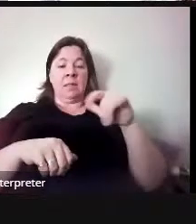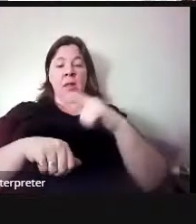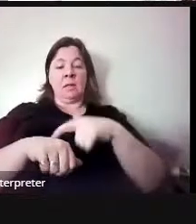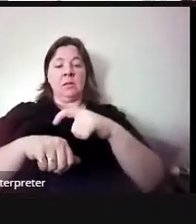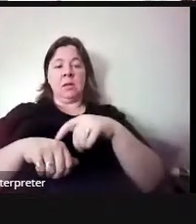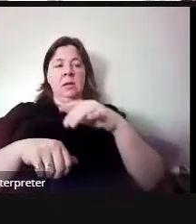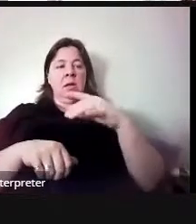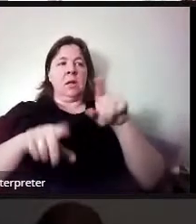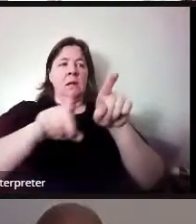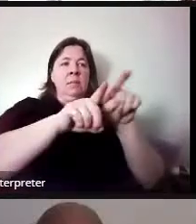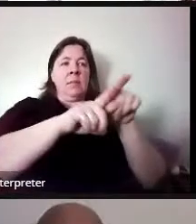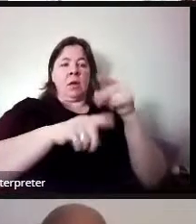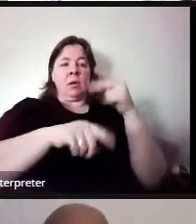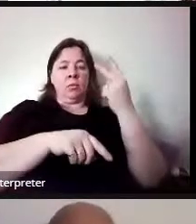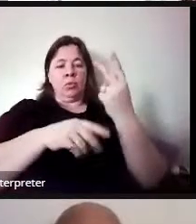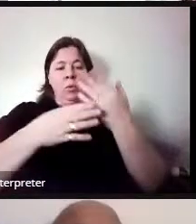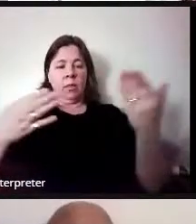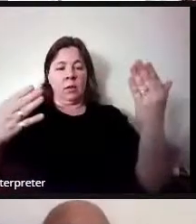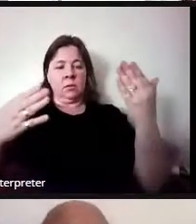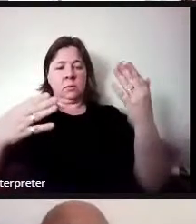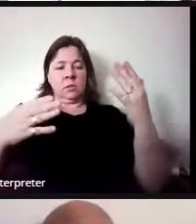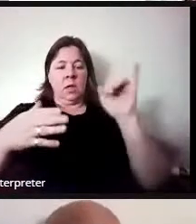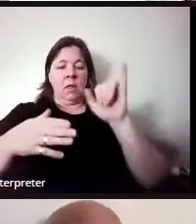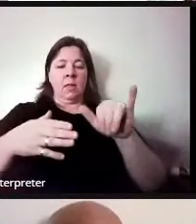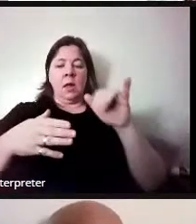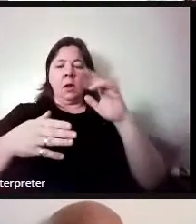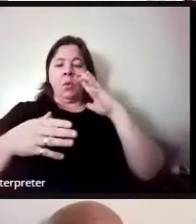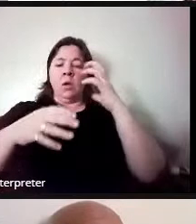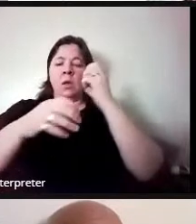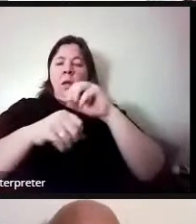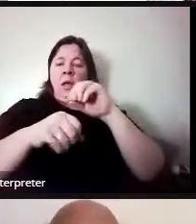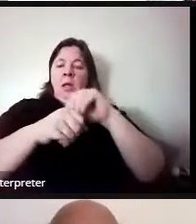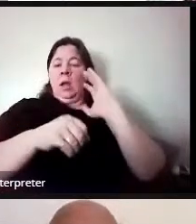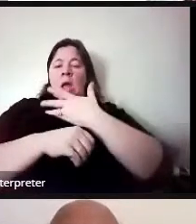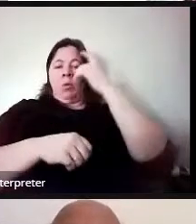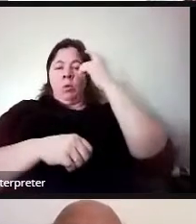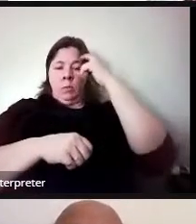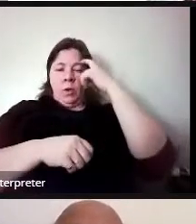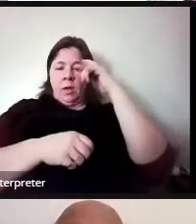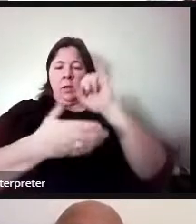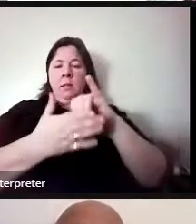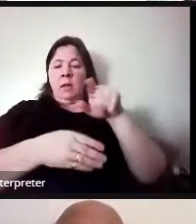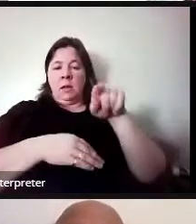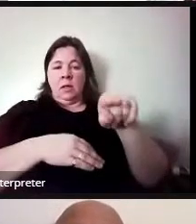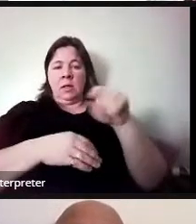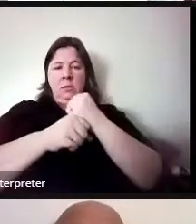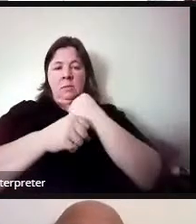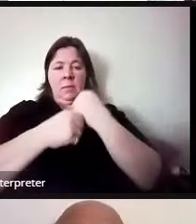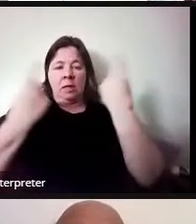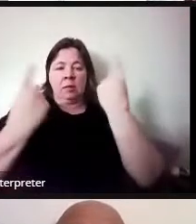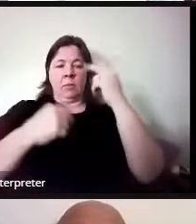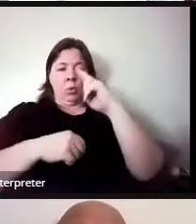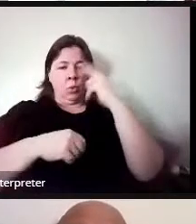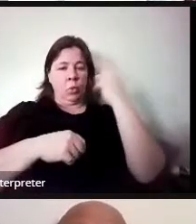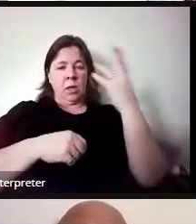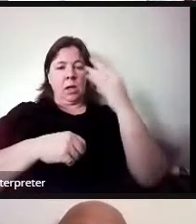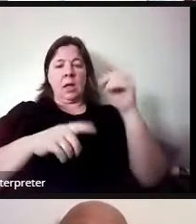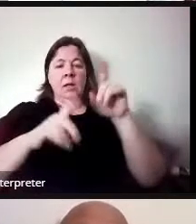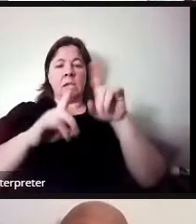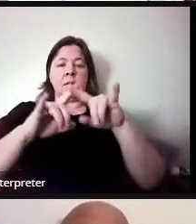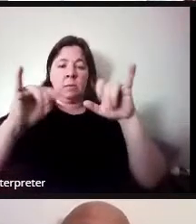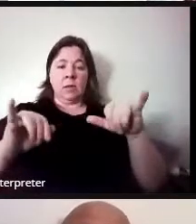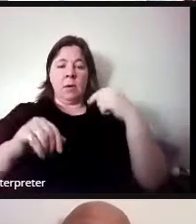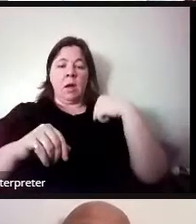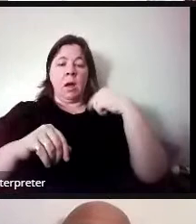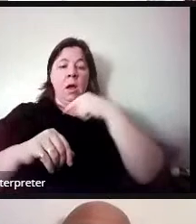a true thing that was getting into our brains, that he's making something unique. And at the same time, what